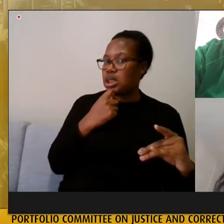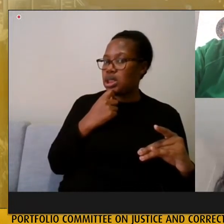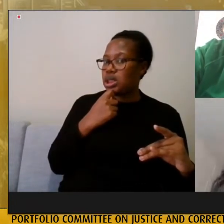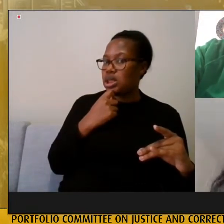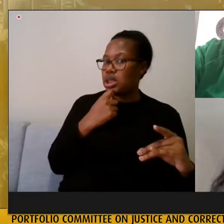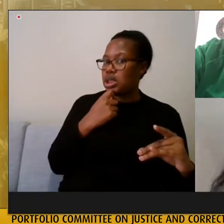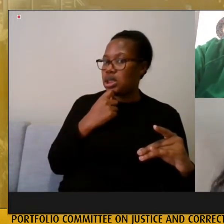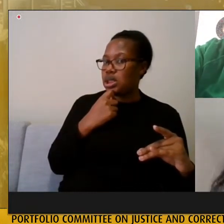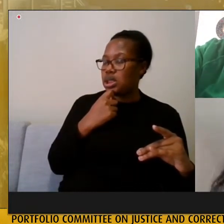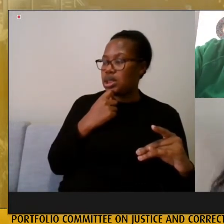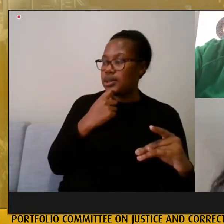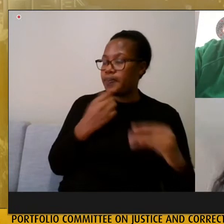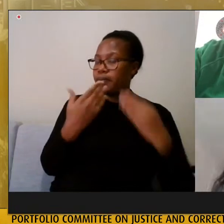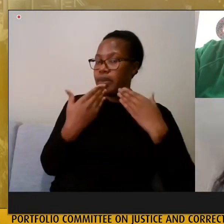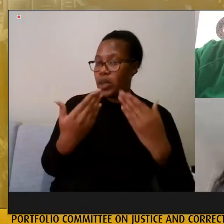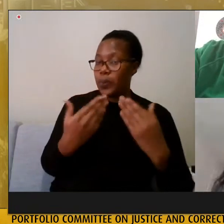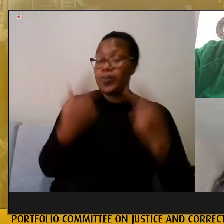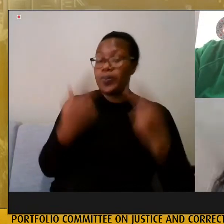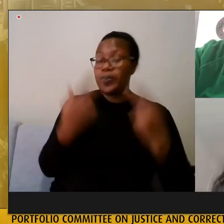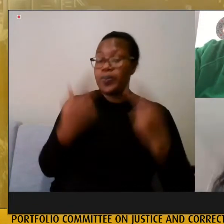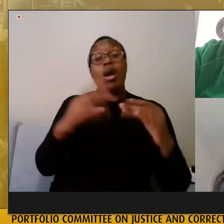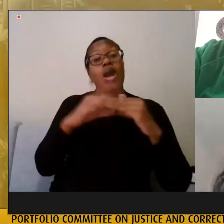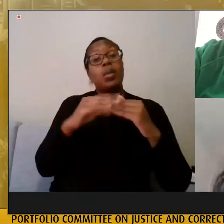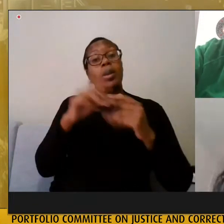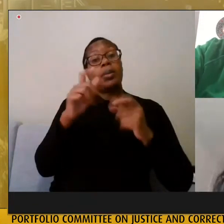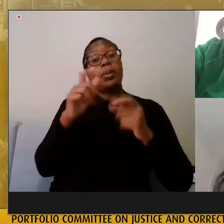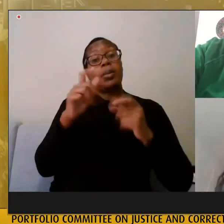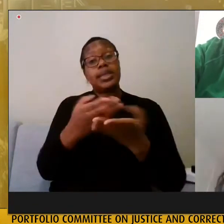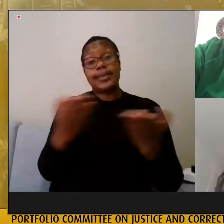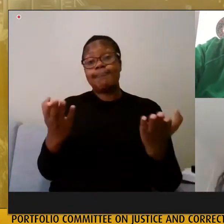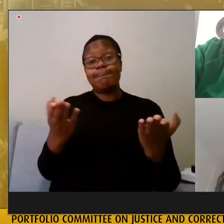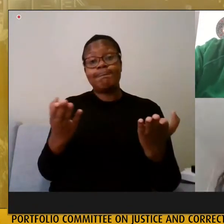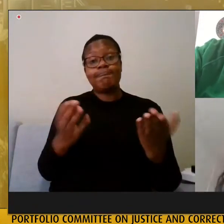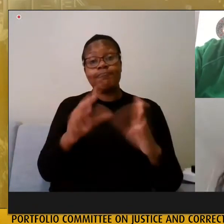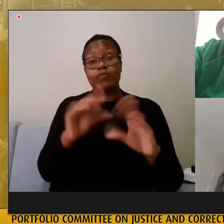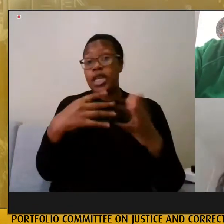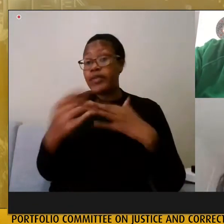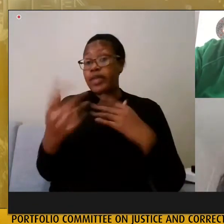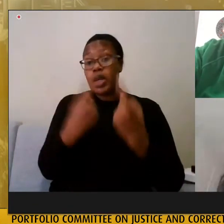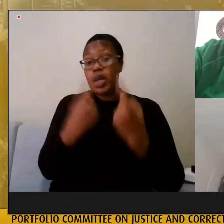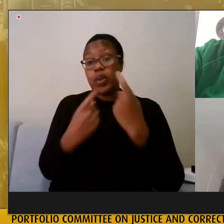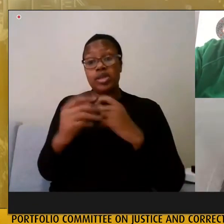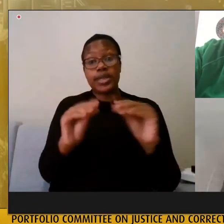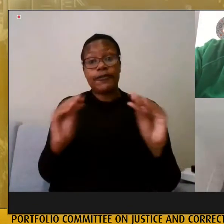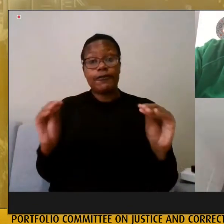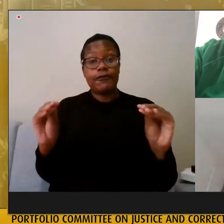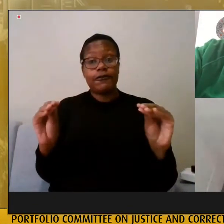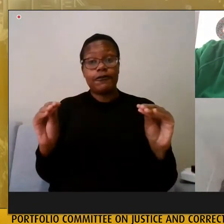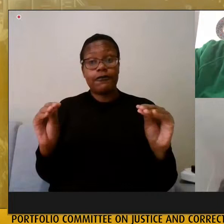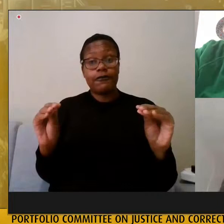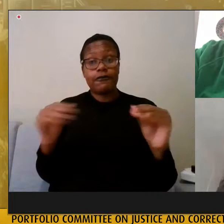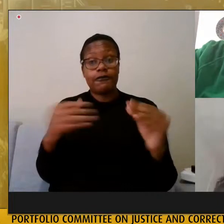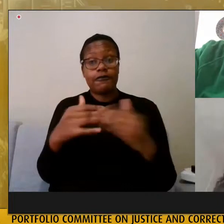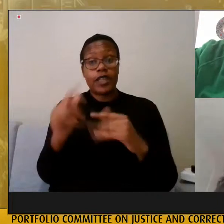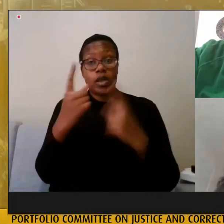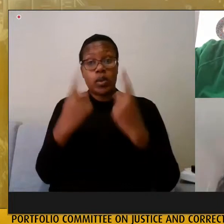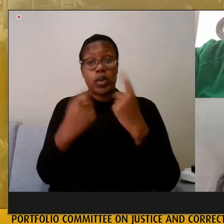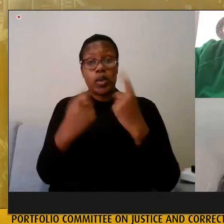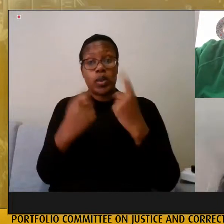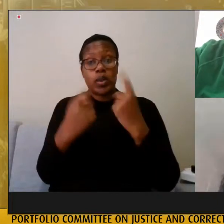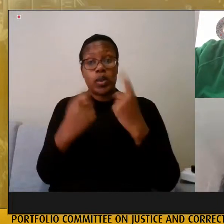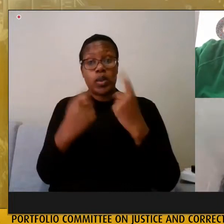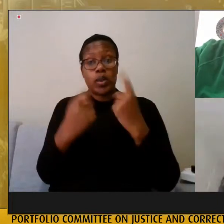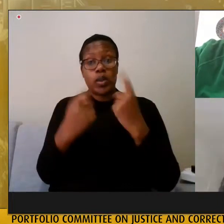Thank you. Honourable members, are there any questions that you'd like to raise? I have noted